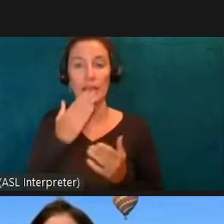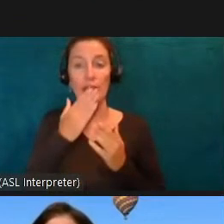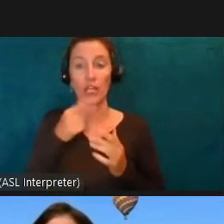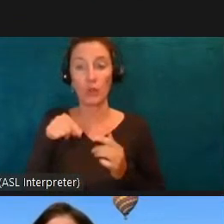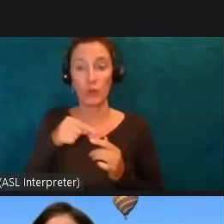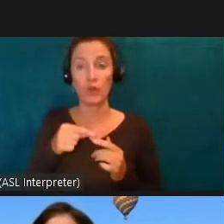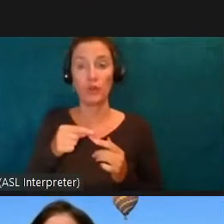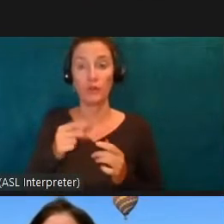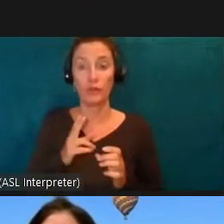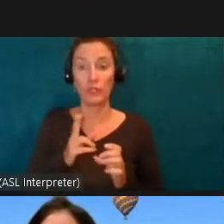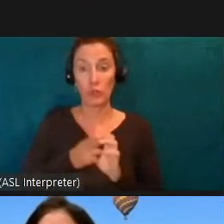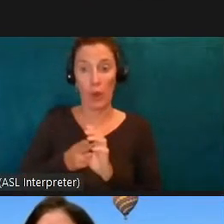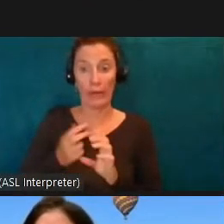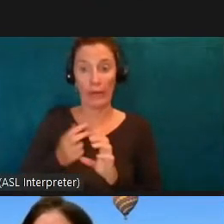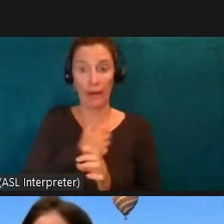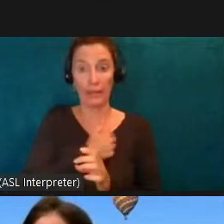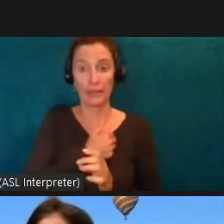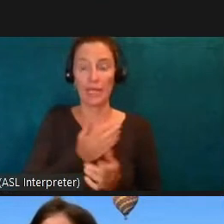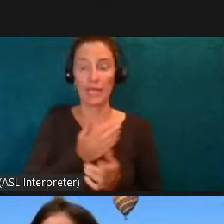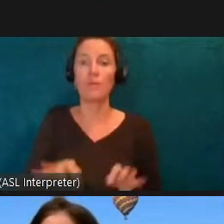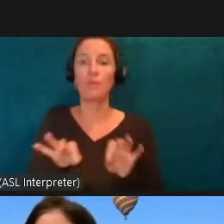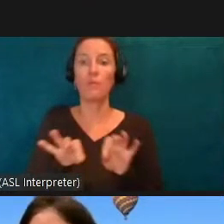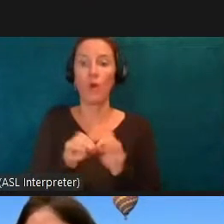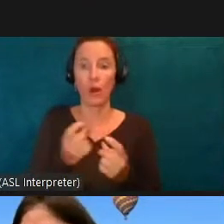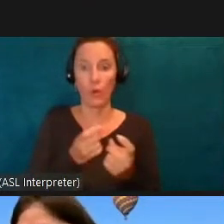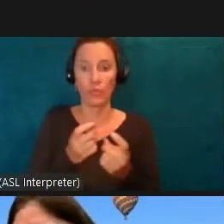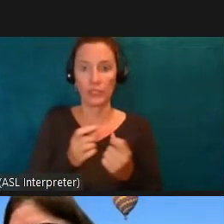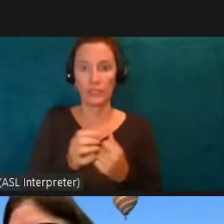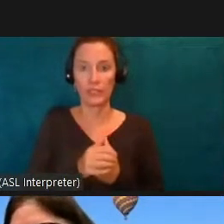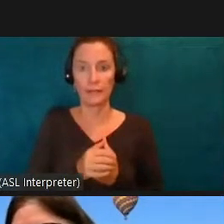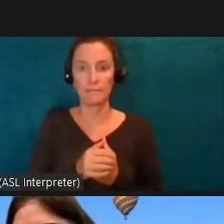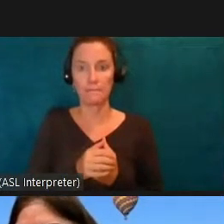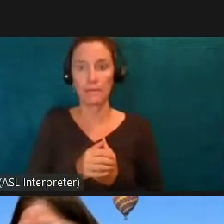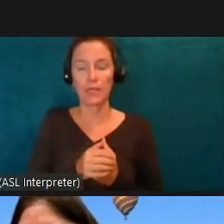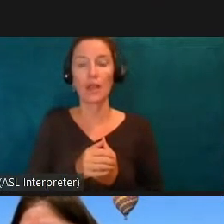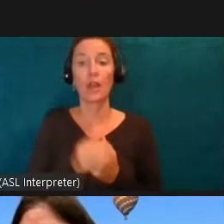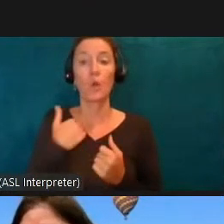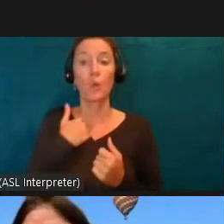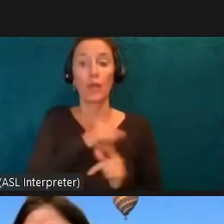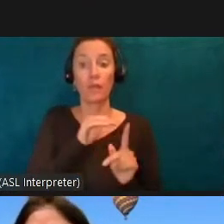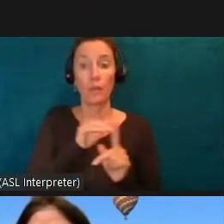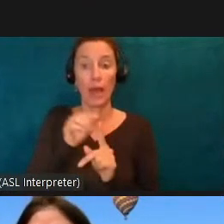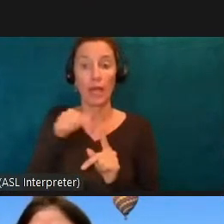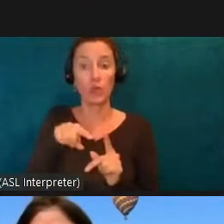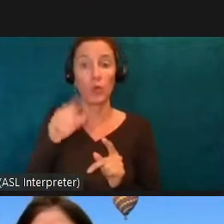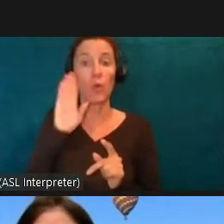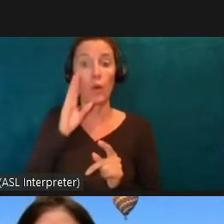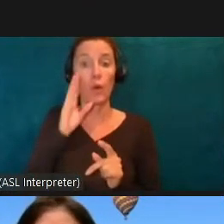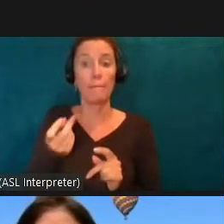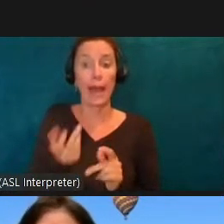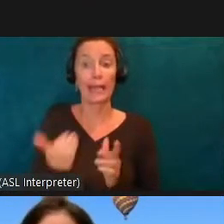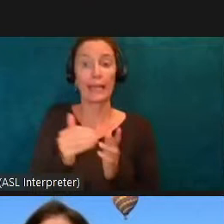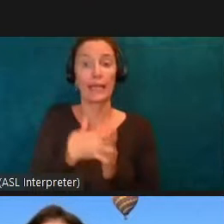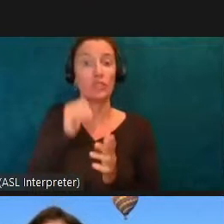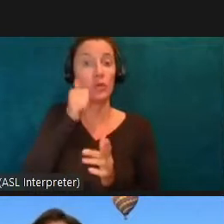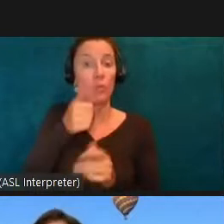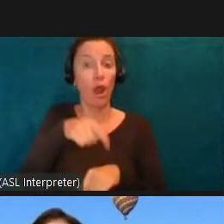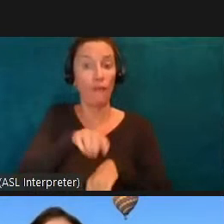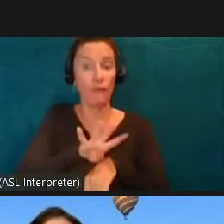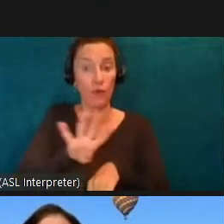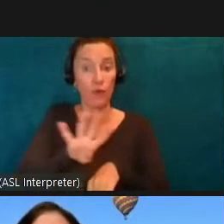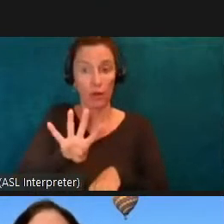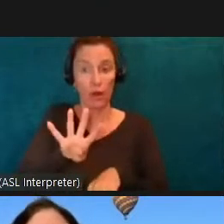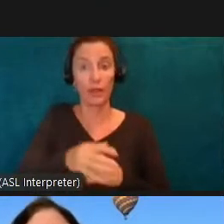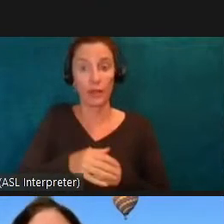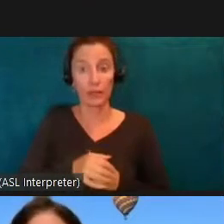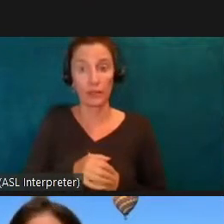questions. These are important discussions. We want to remind you that we will be back again at 4 o'clock tomorrow for an update.